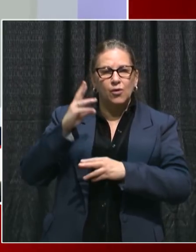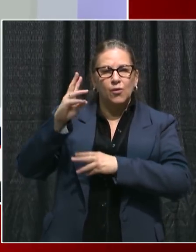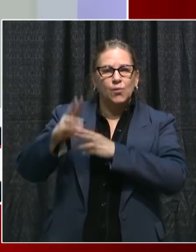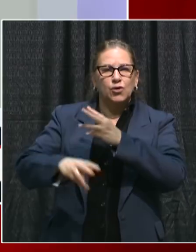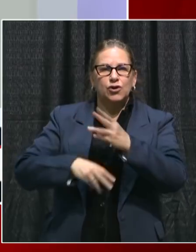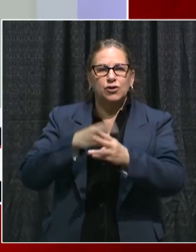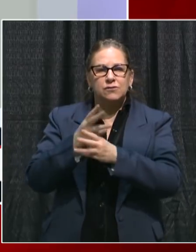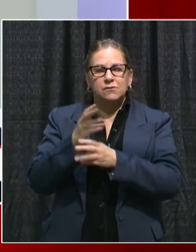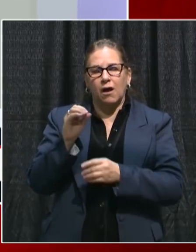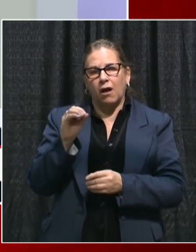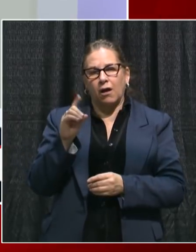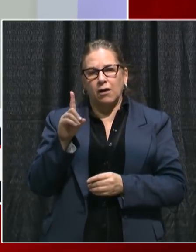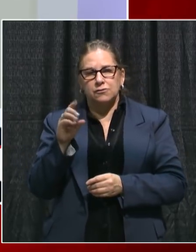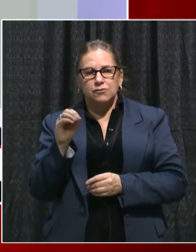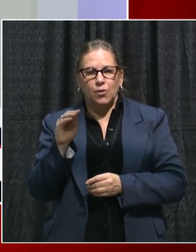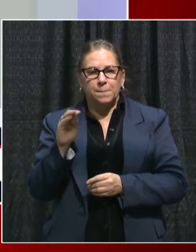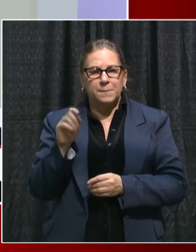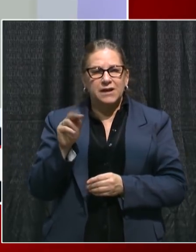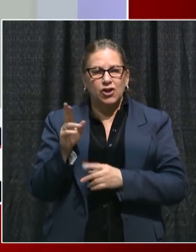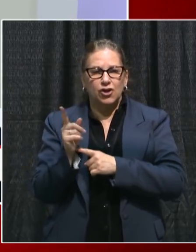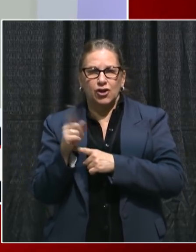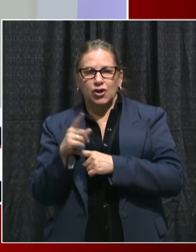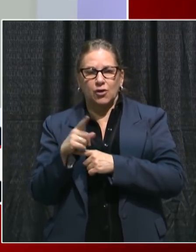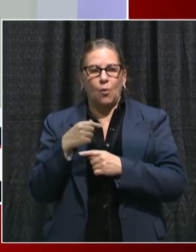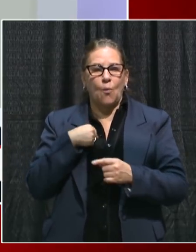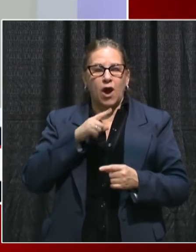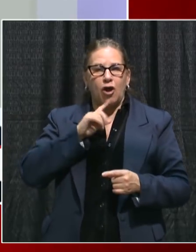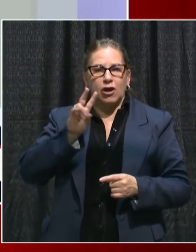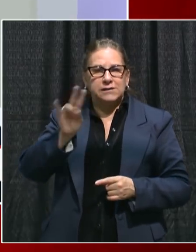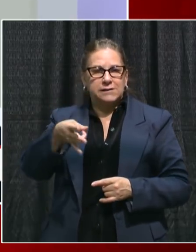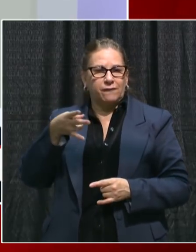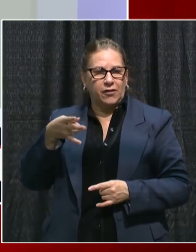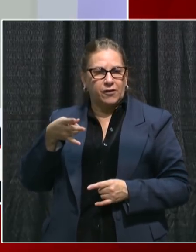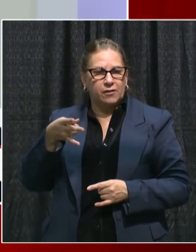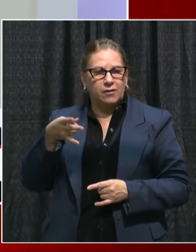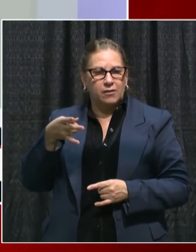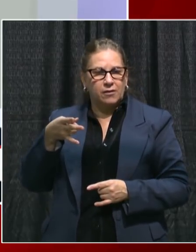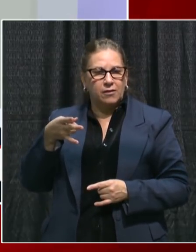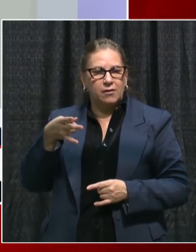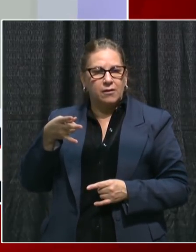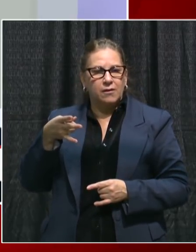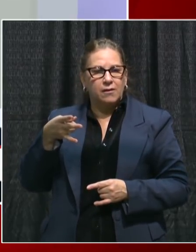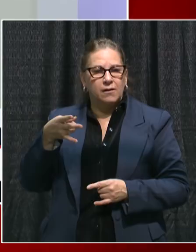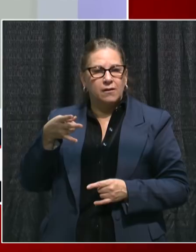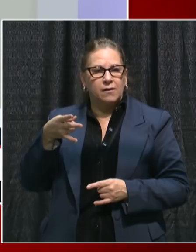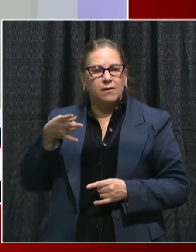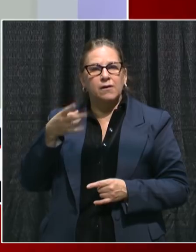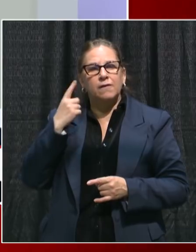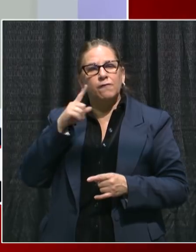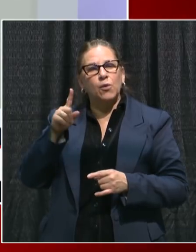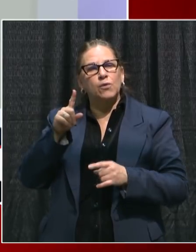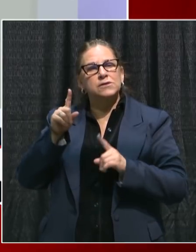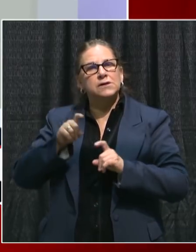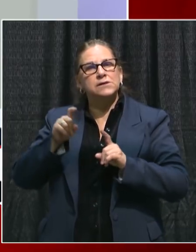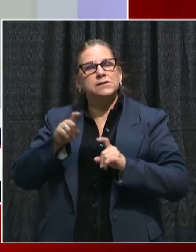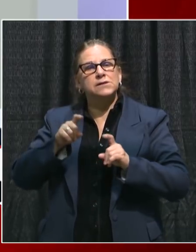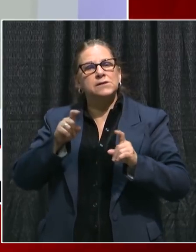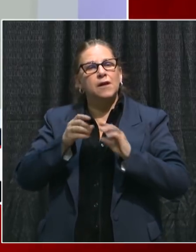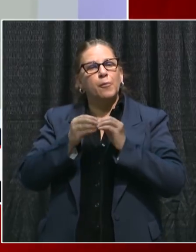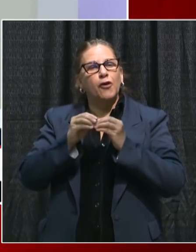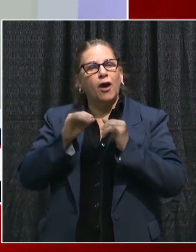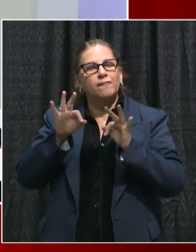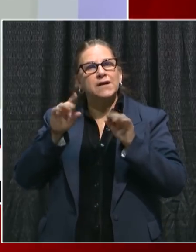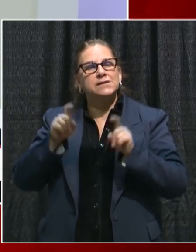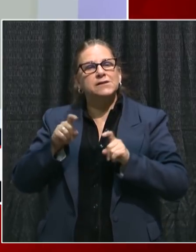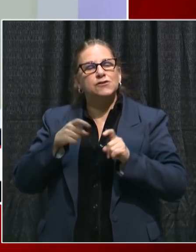put all the states together in the District of Columbia, we are ranked 7th as the number of tests that we are doing per 100,000 people. So